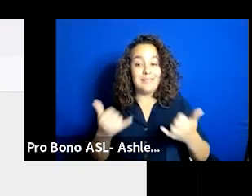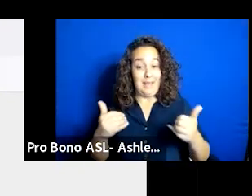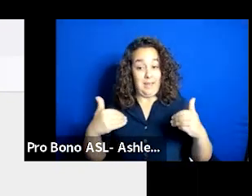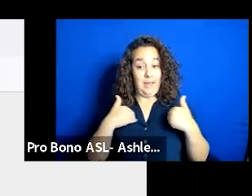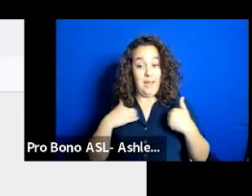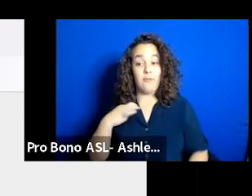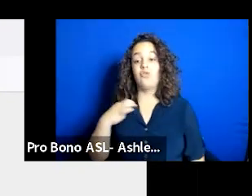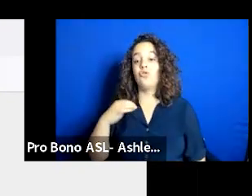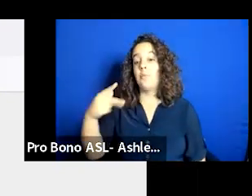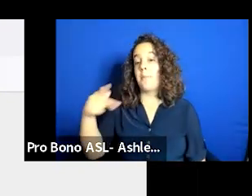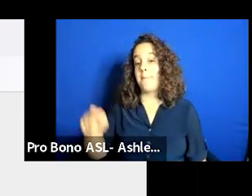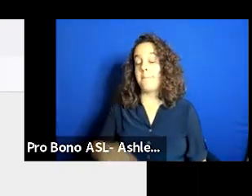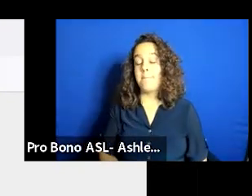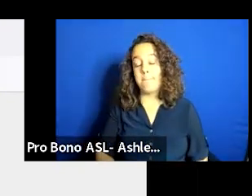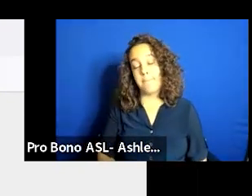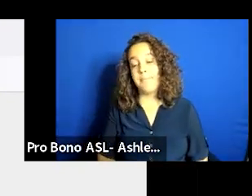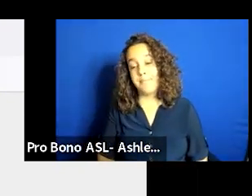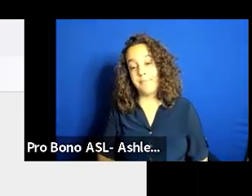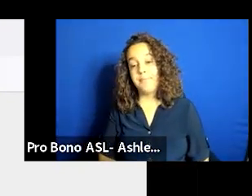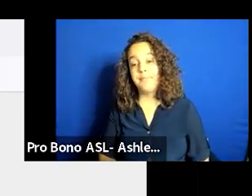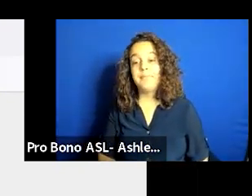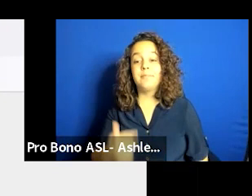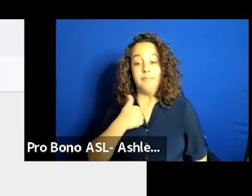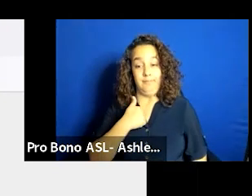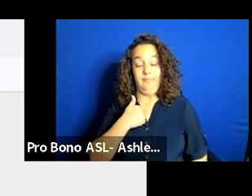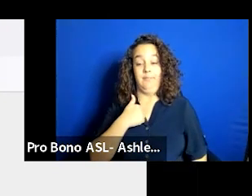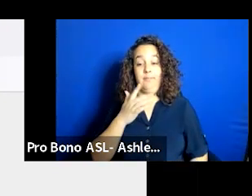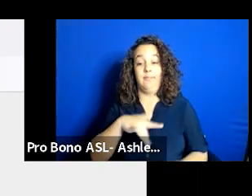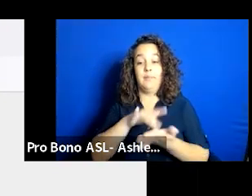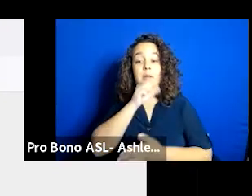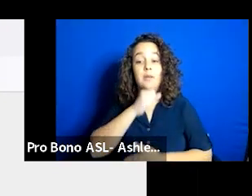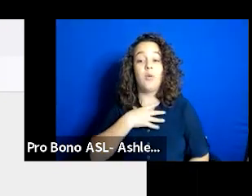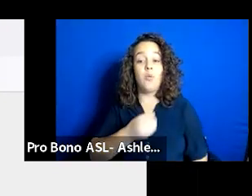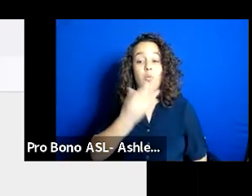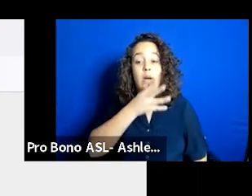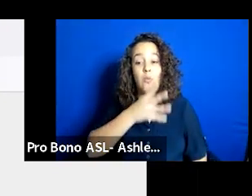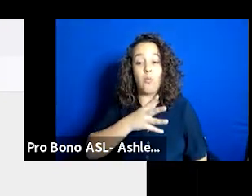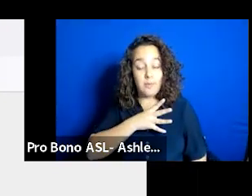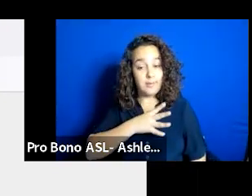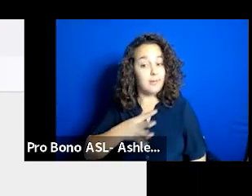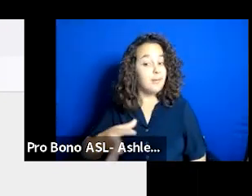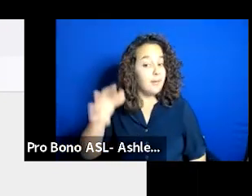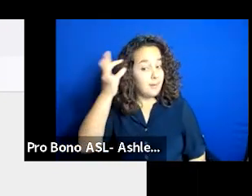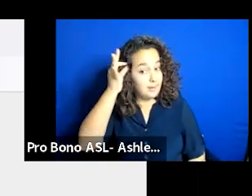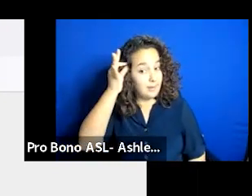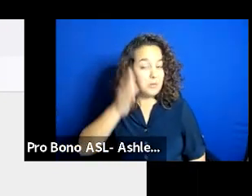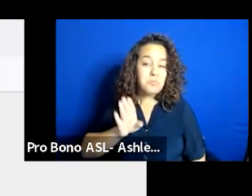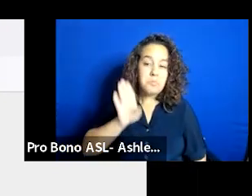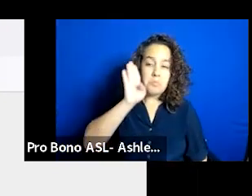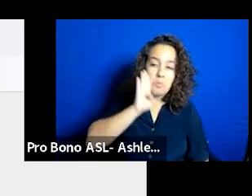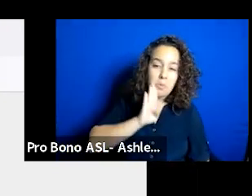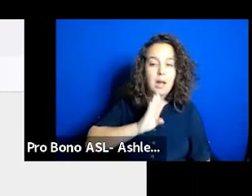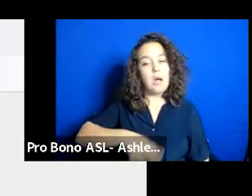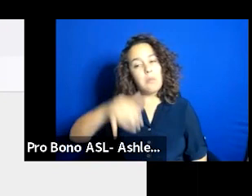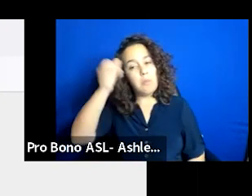shirt, a middle-aged white woman with brownish blonde hair, and I have some